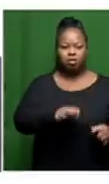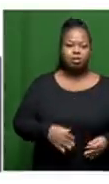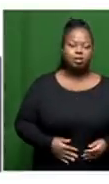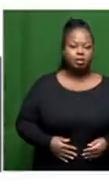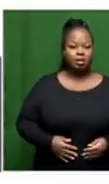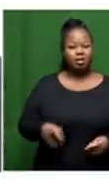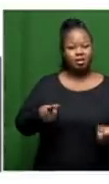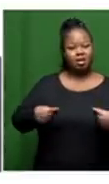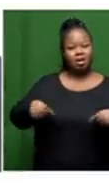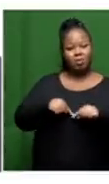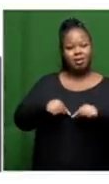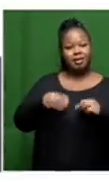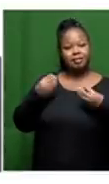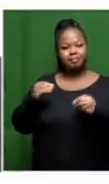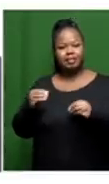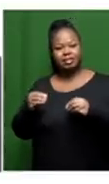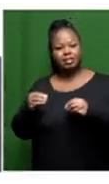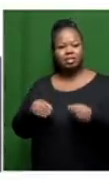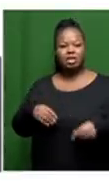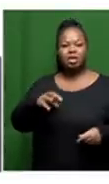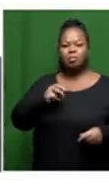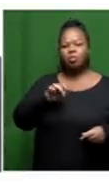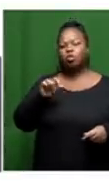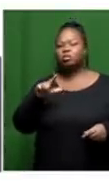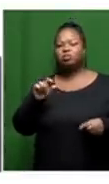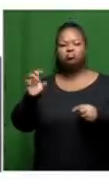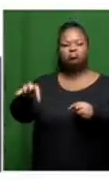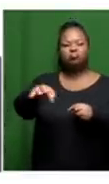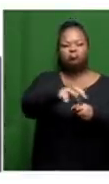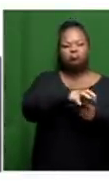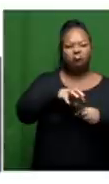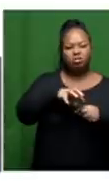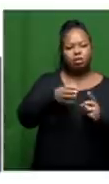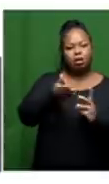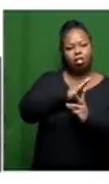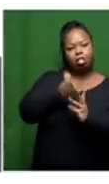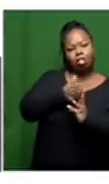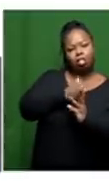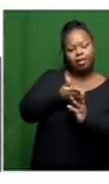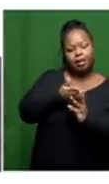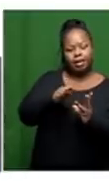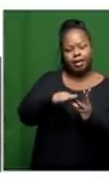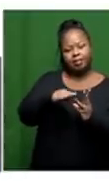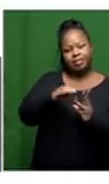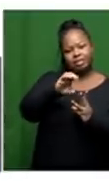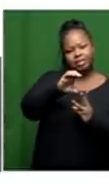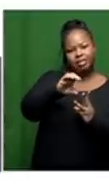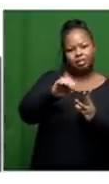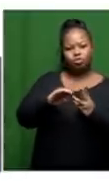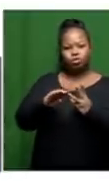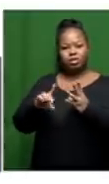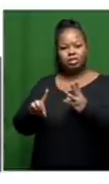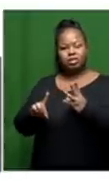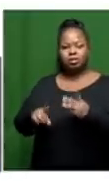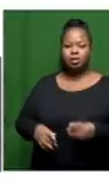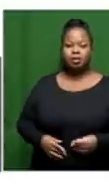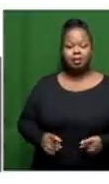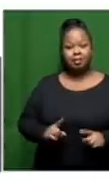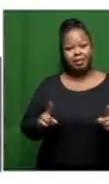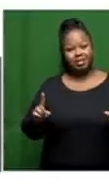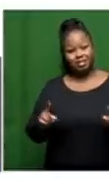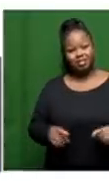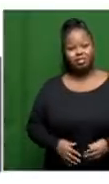And our commercial ports are relatively in the middle C to a B in that range. But when you